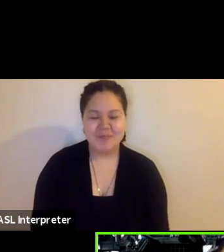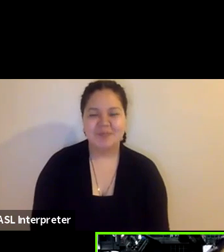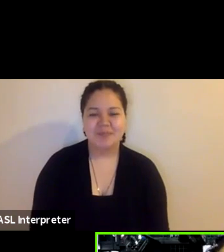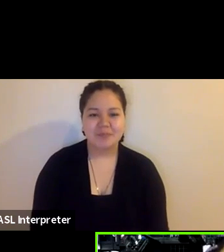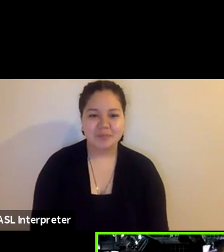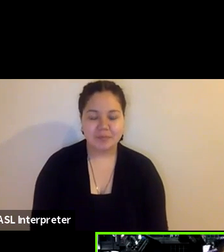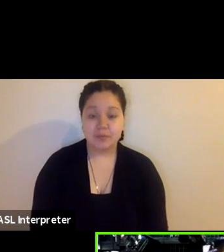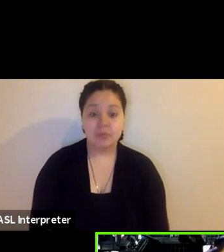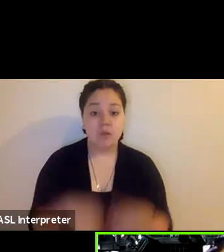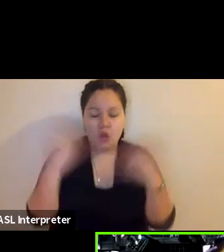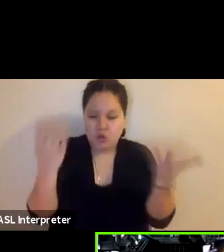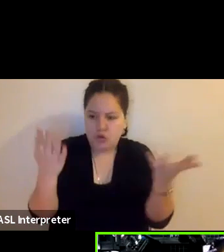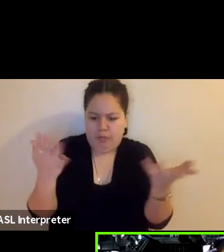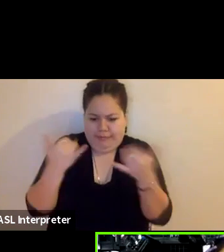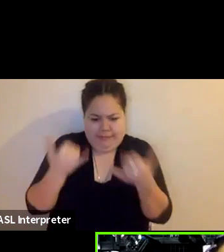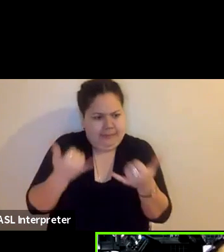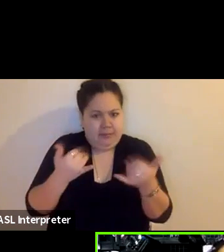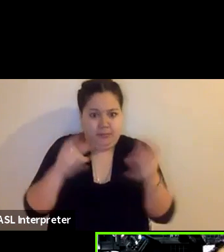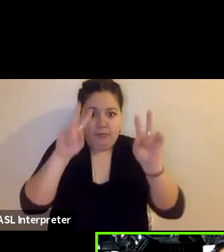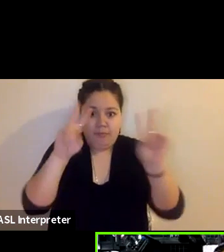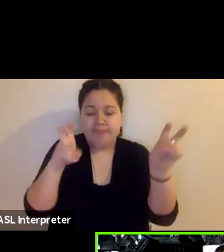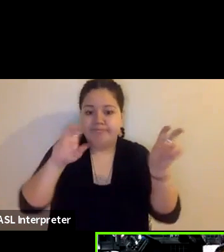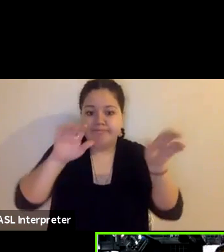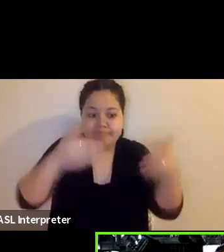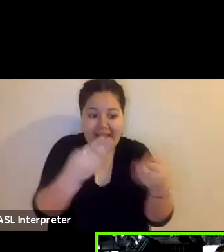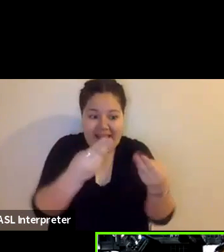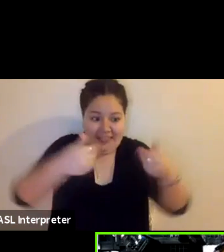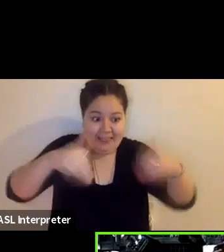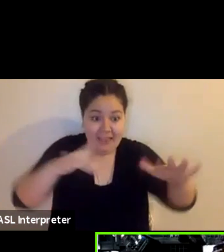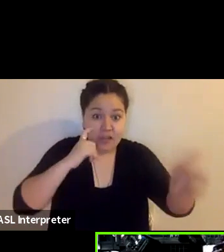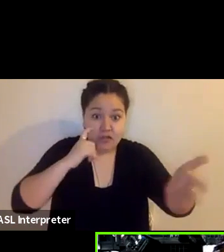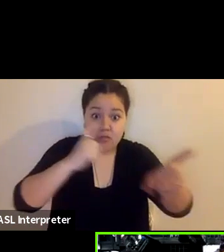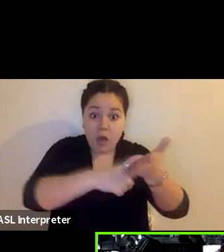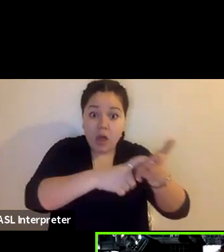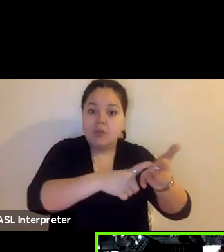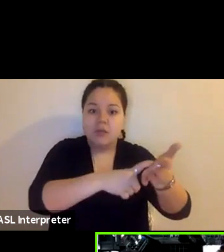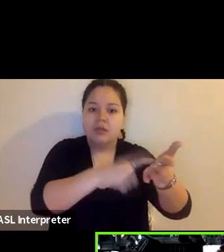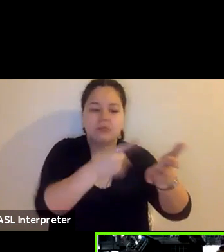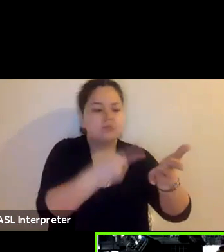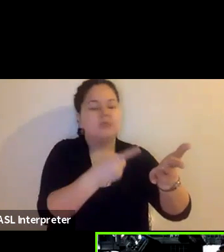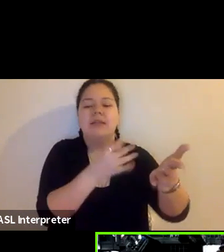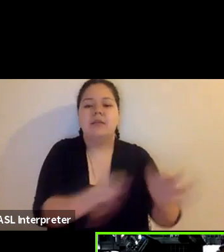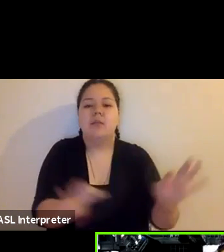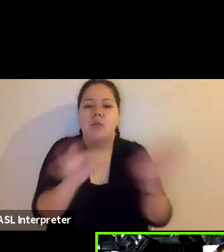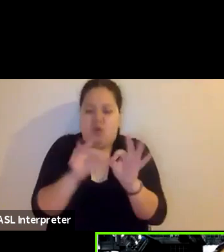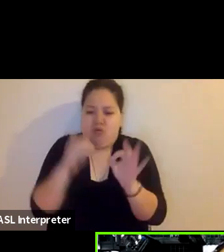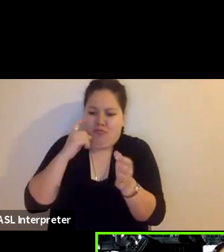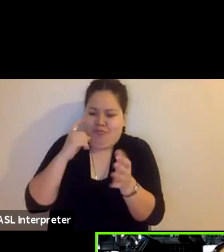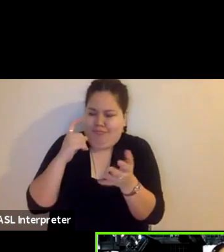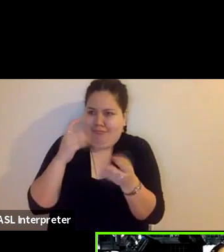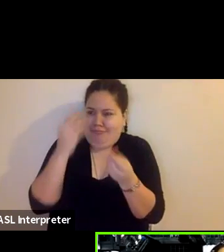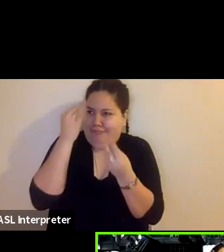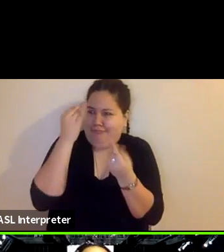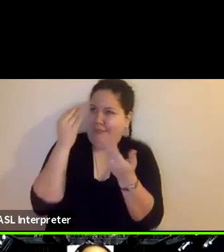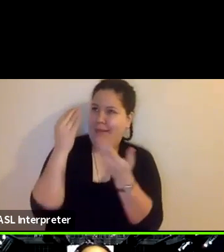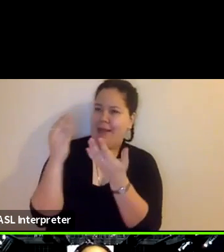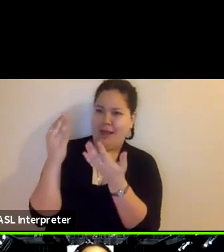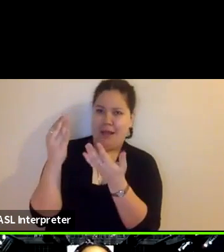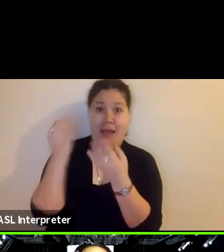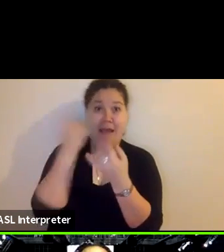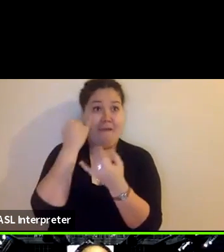on land acknowledgement, specifically land acknowledgement in digital spaces, we find it